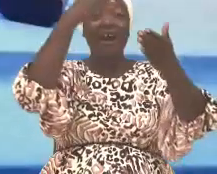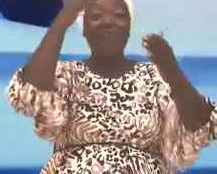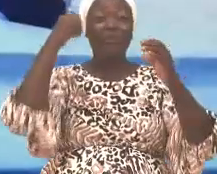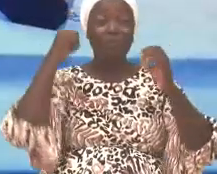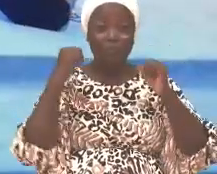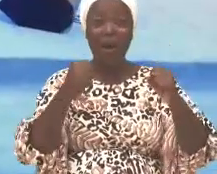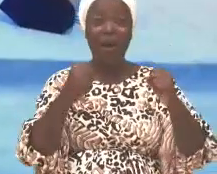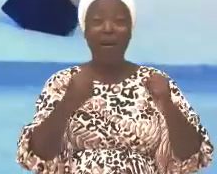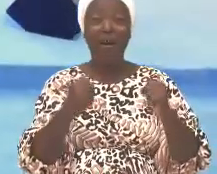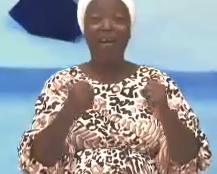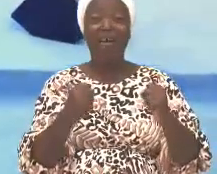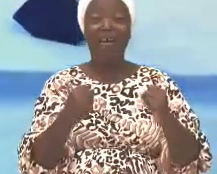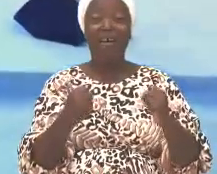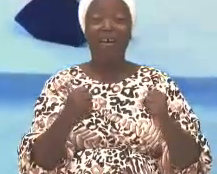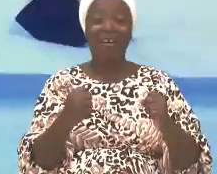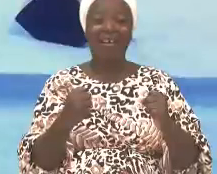power.